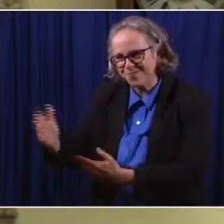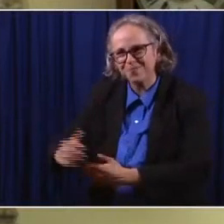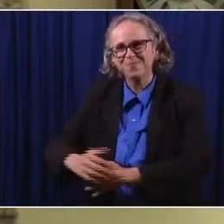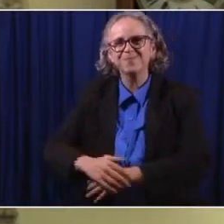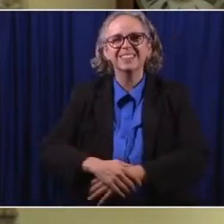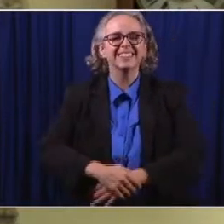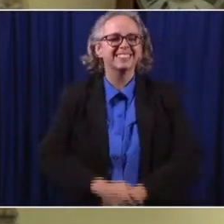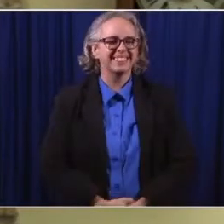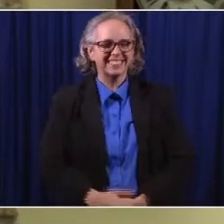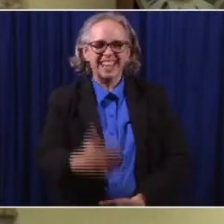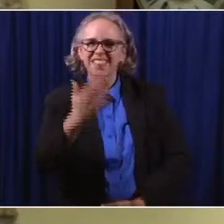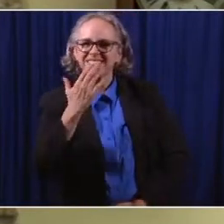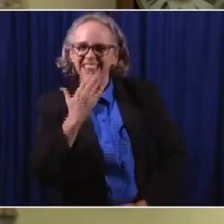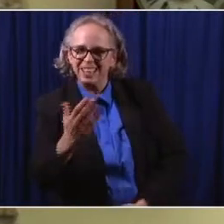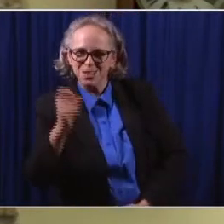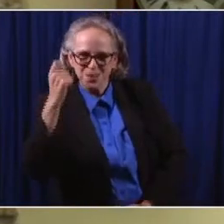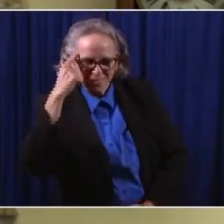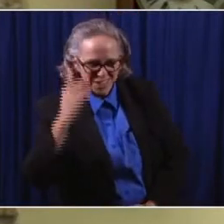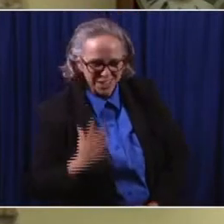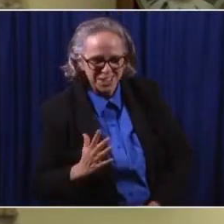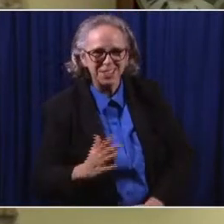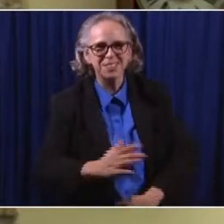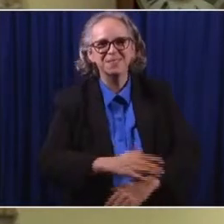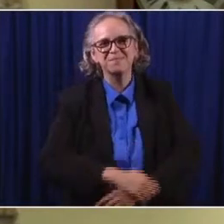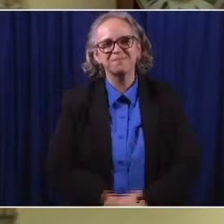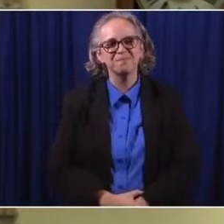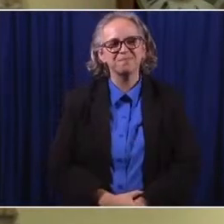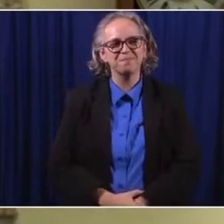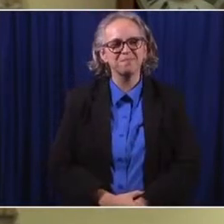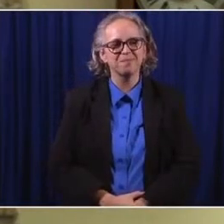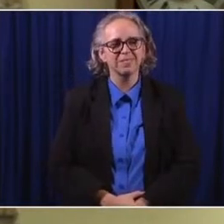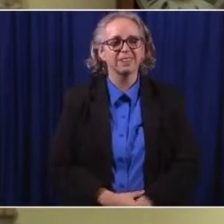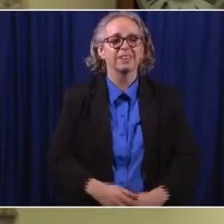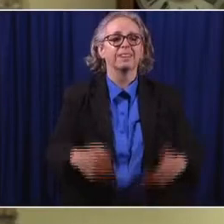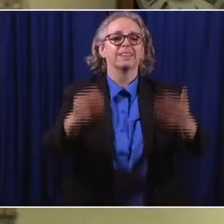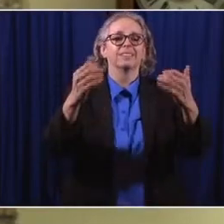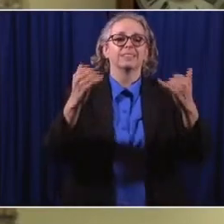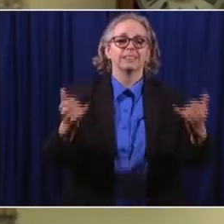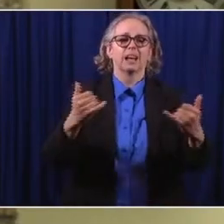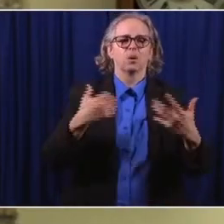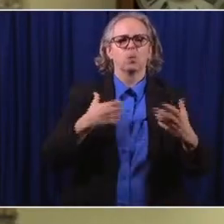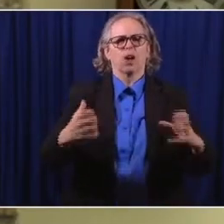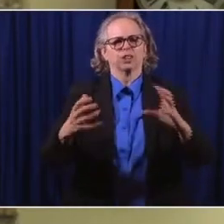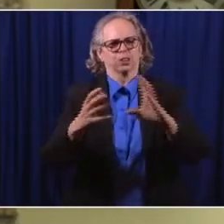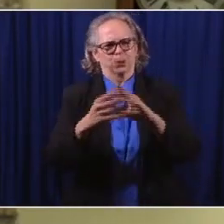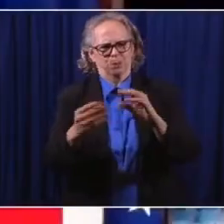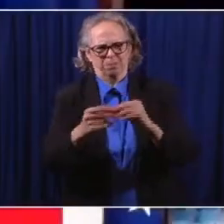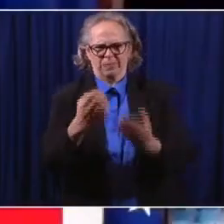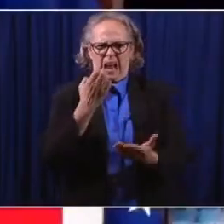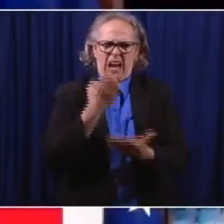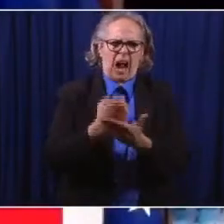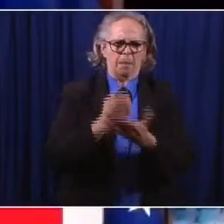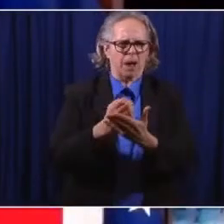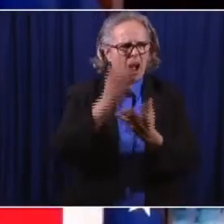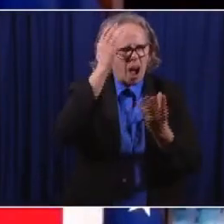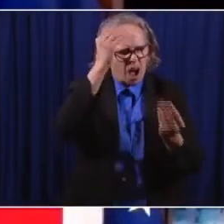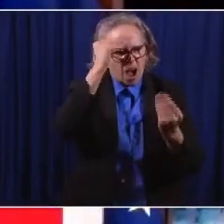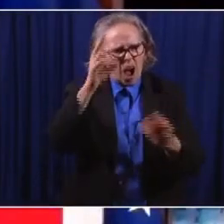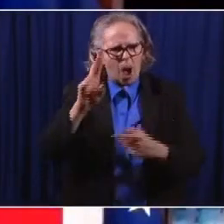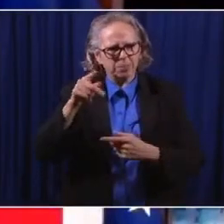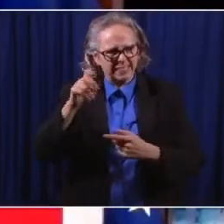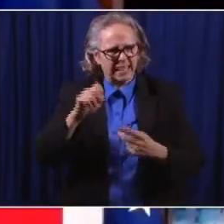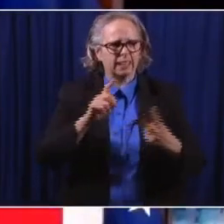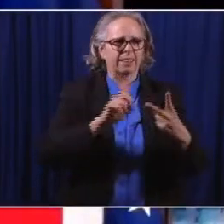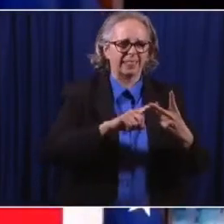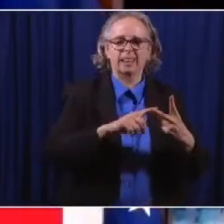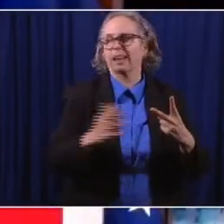Thanks, Governor. I want to give a quick update today, a little economic news, and then a thank you. I think many